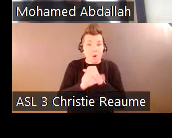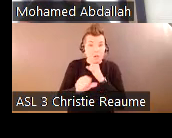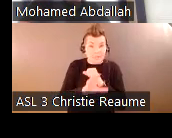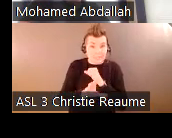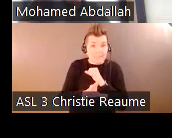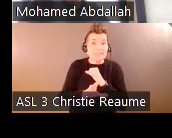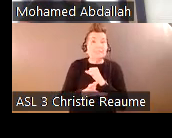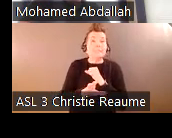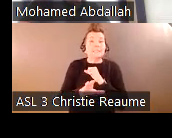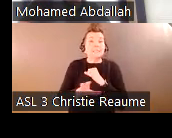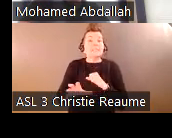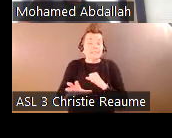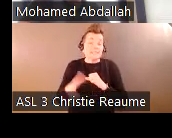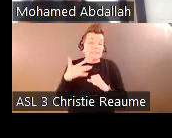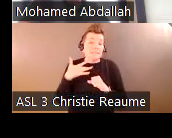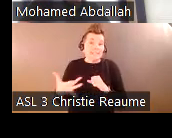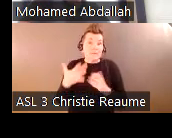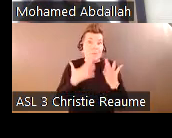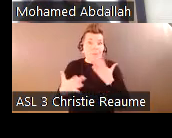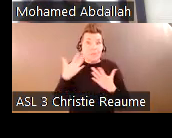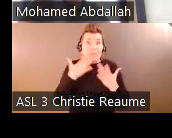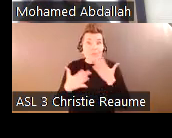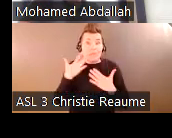lot of shortage in the last